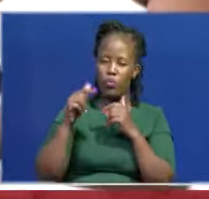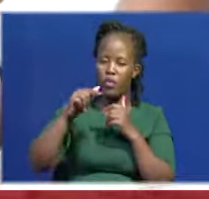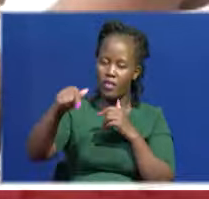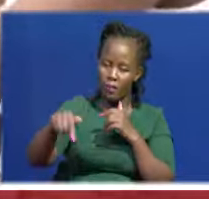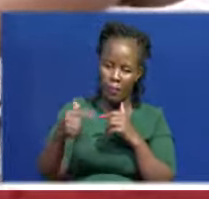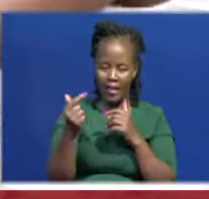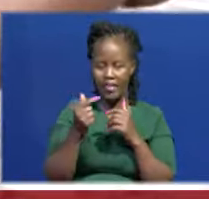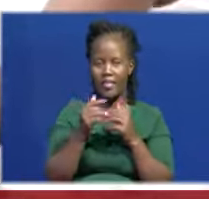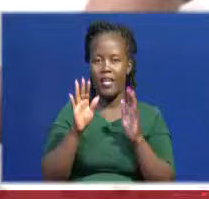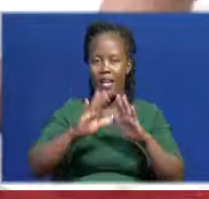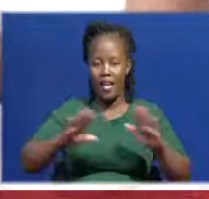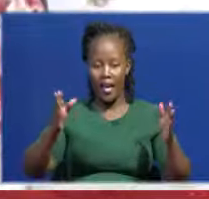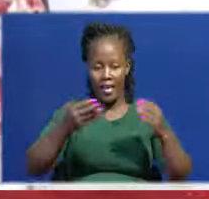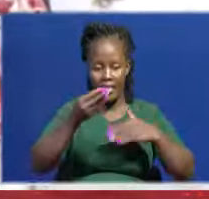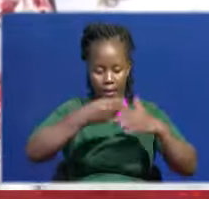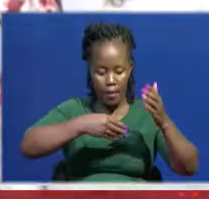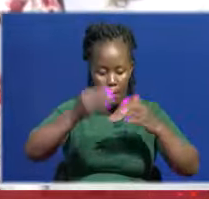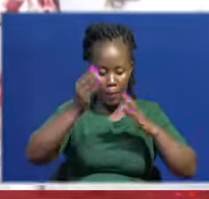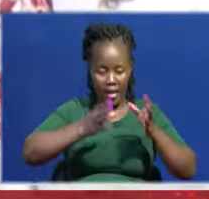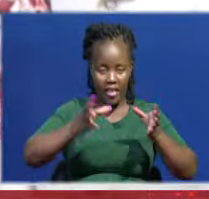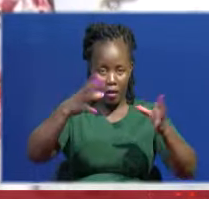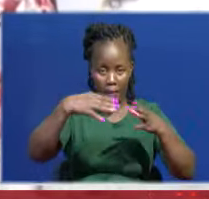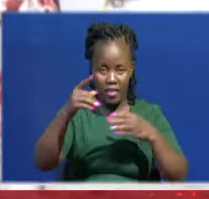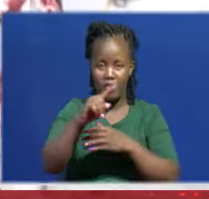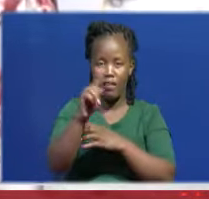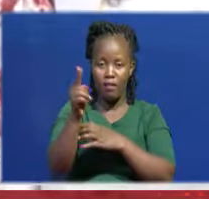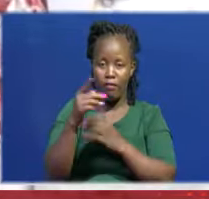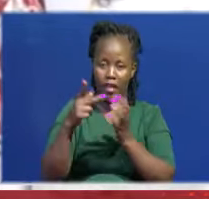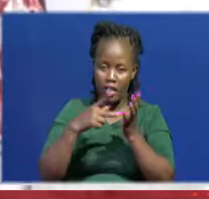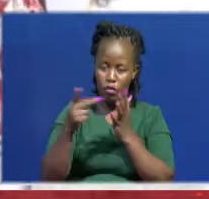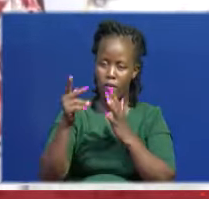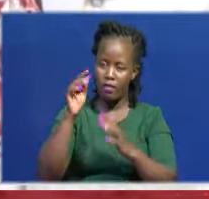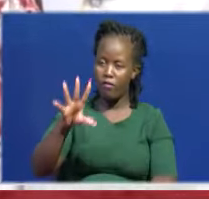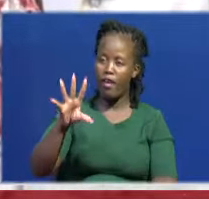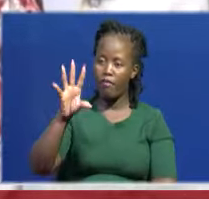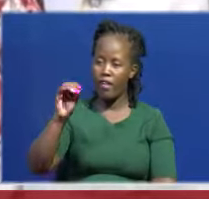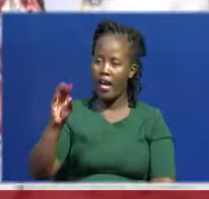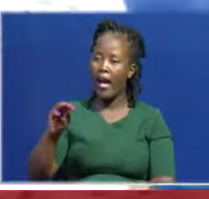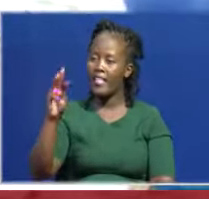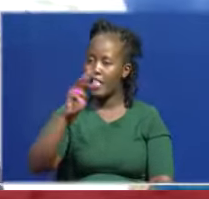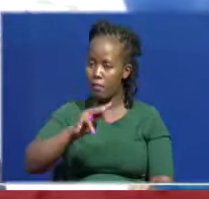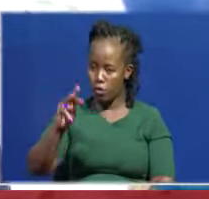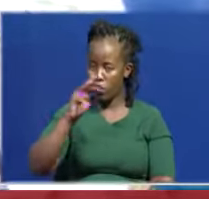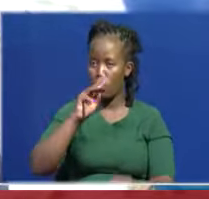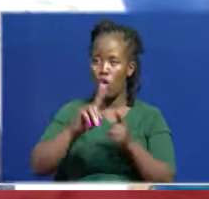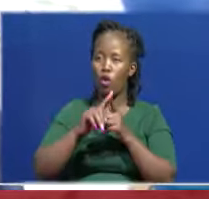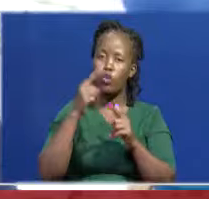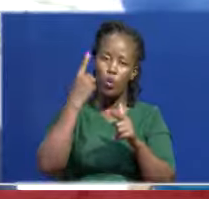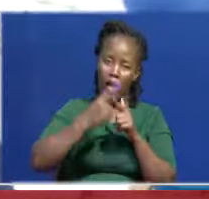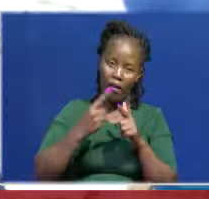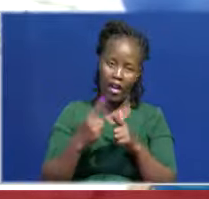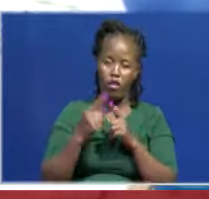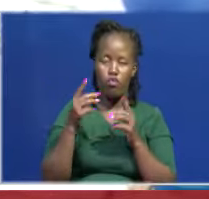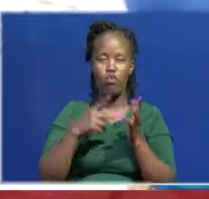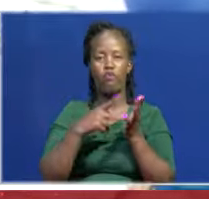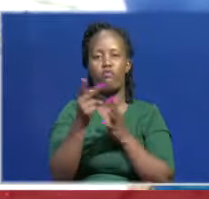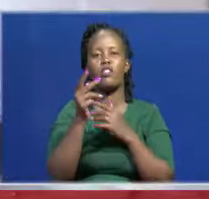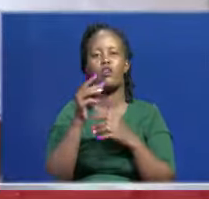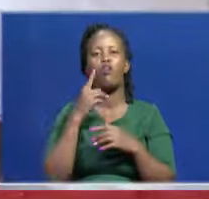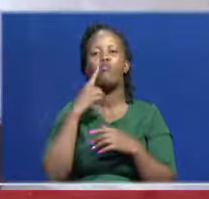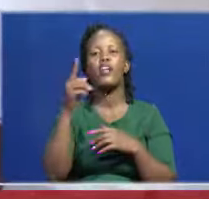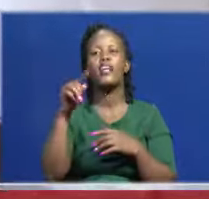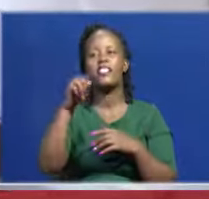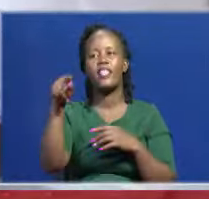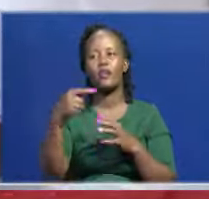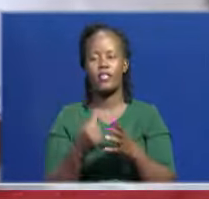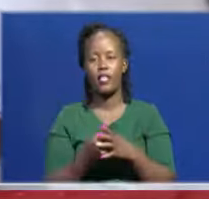deposit 500 million before registration and an annual fee of 100,000. We need a repealing of this particular